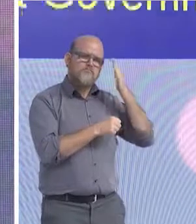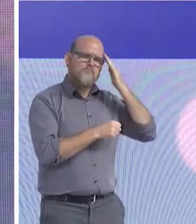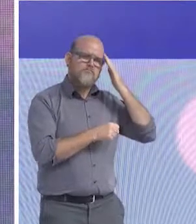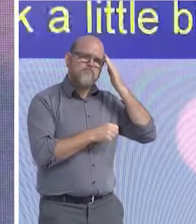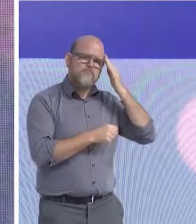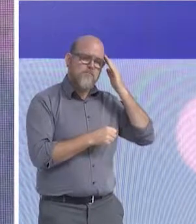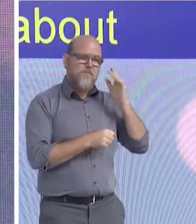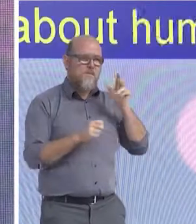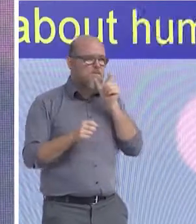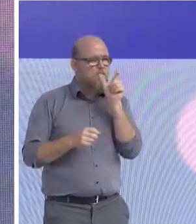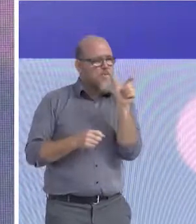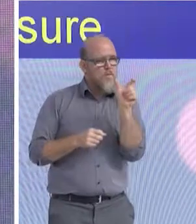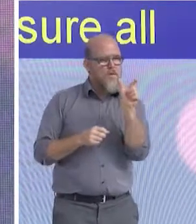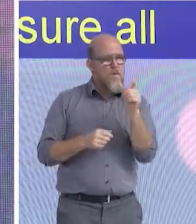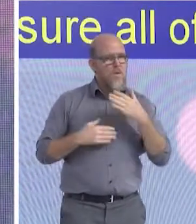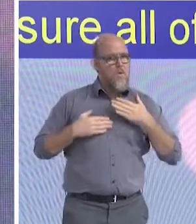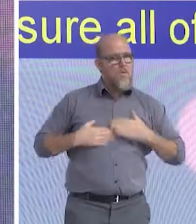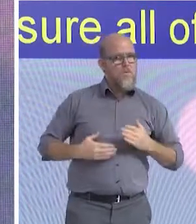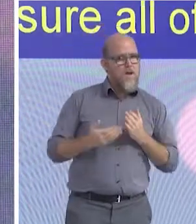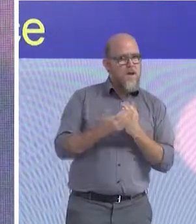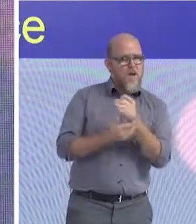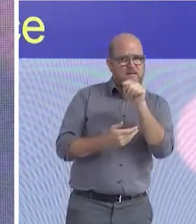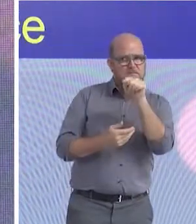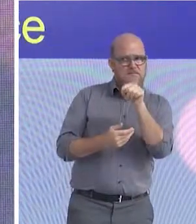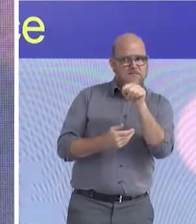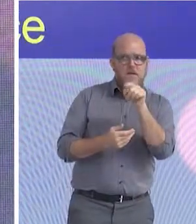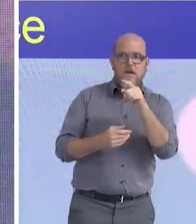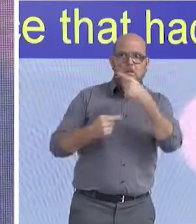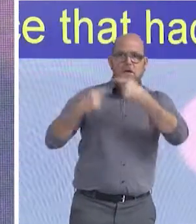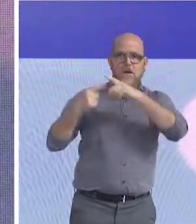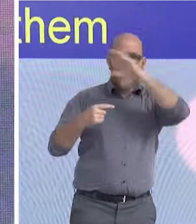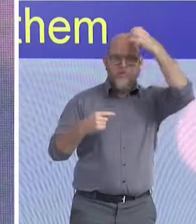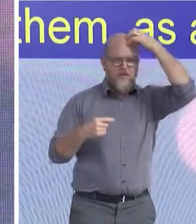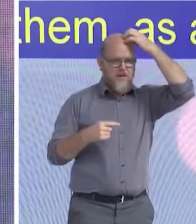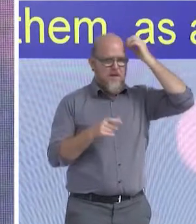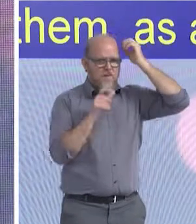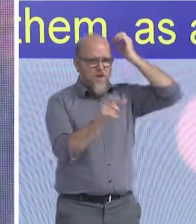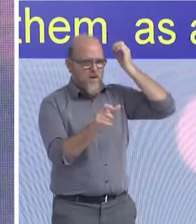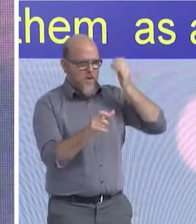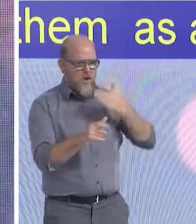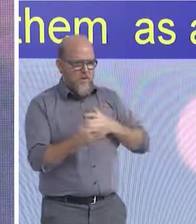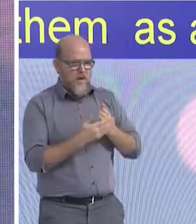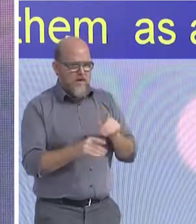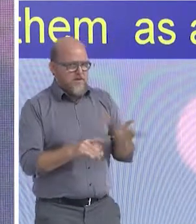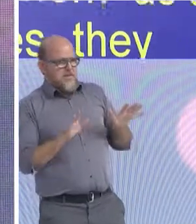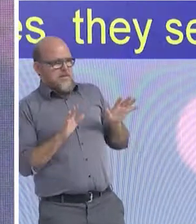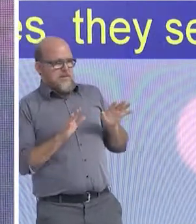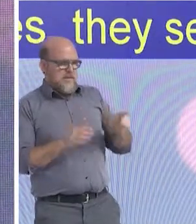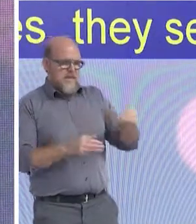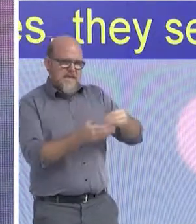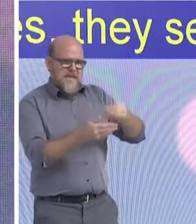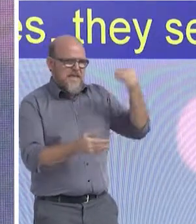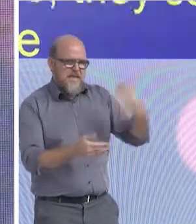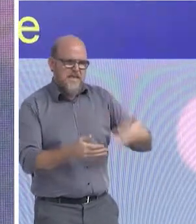you have experienced that because they see them as a nuisance sometimes, they see them as expensive. And